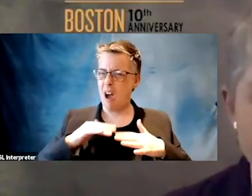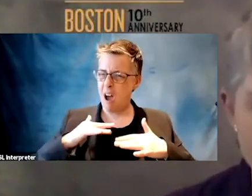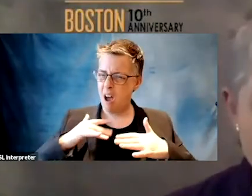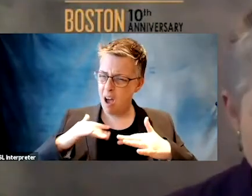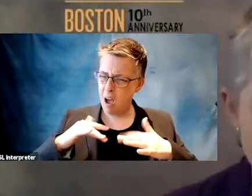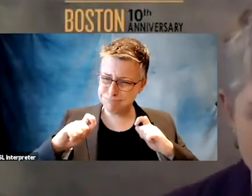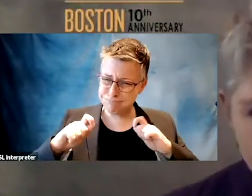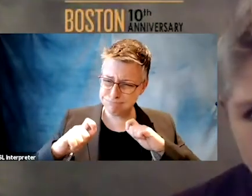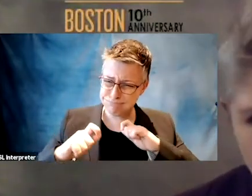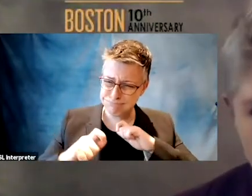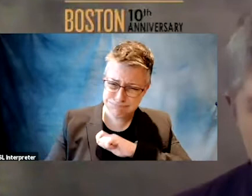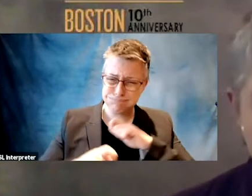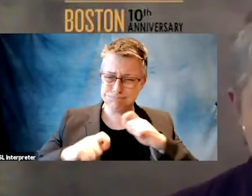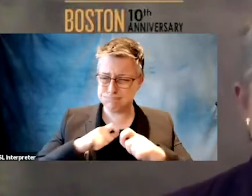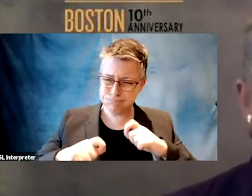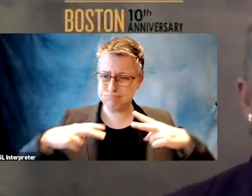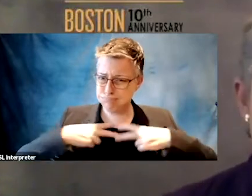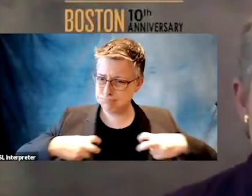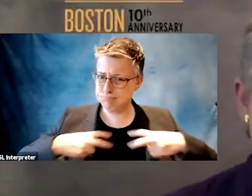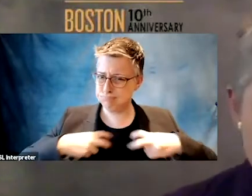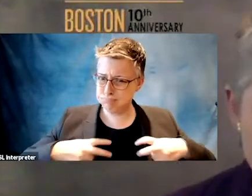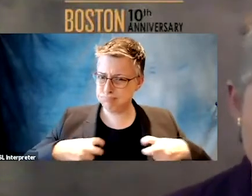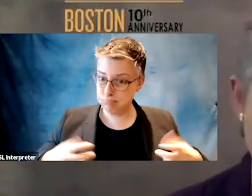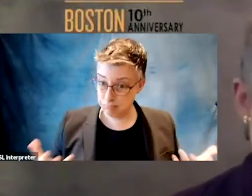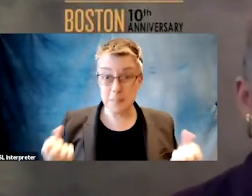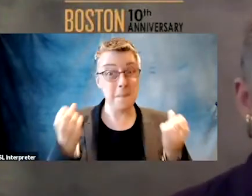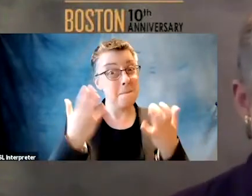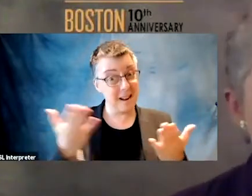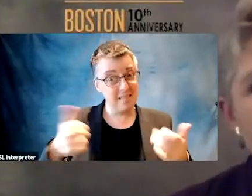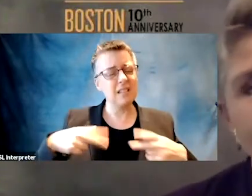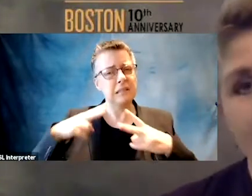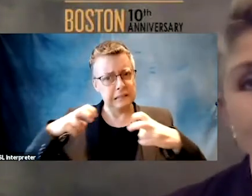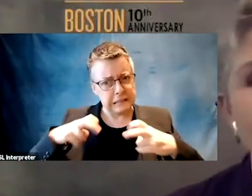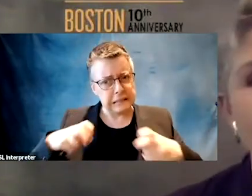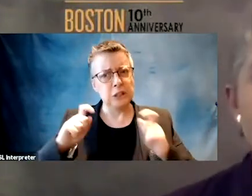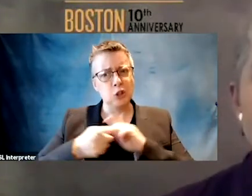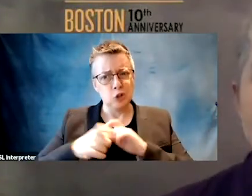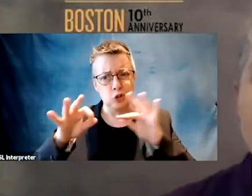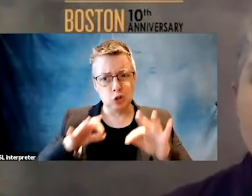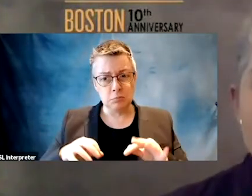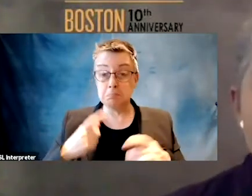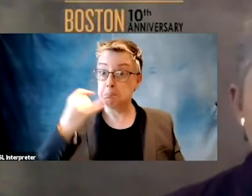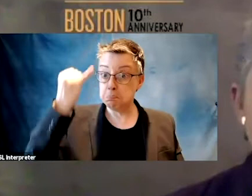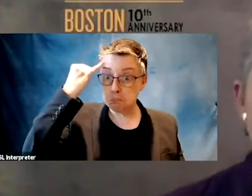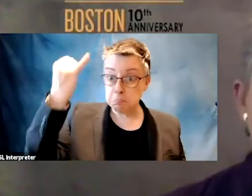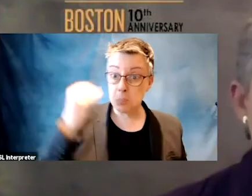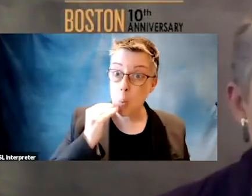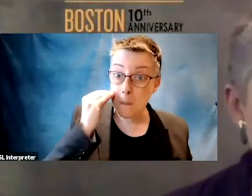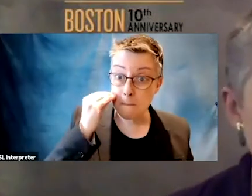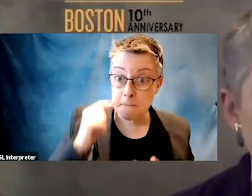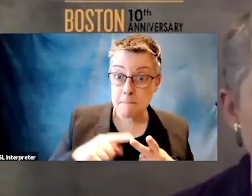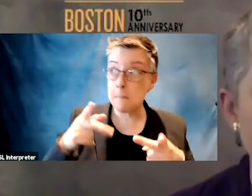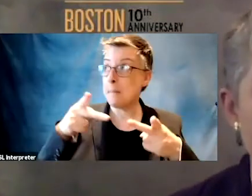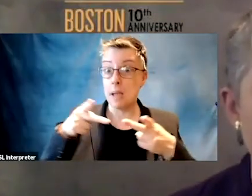redefinition and reevaluation. And so have many things, really, including the notion of home, of